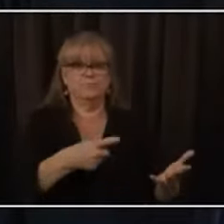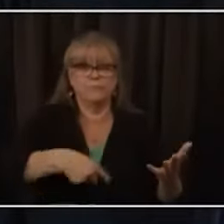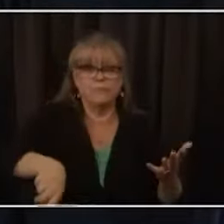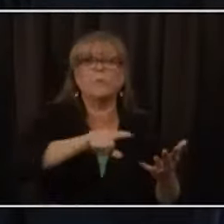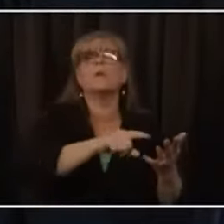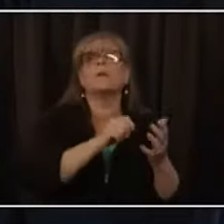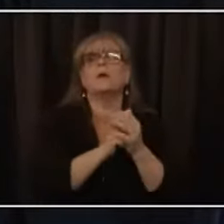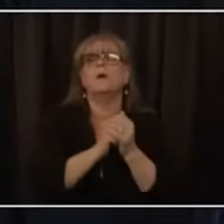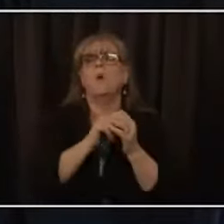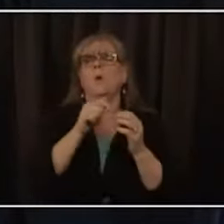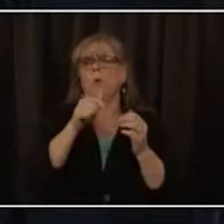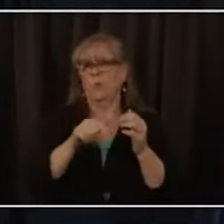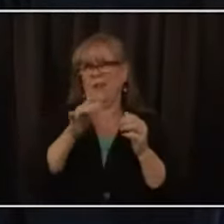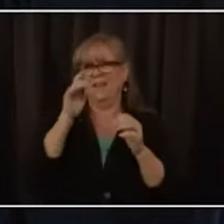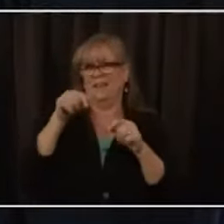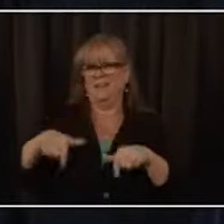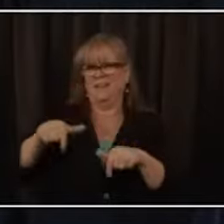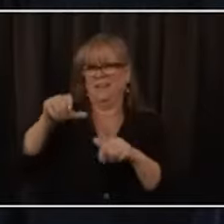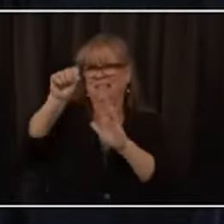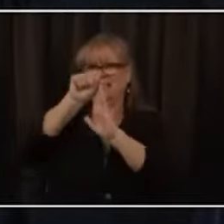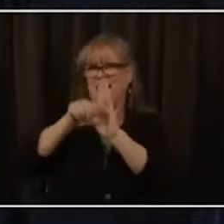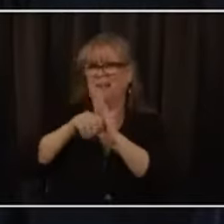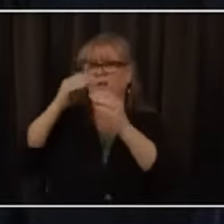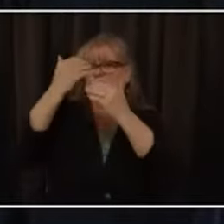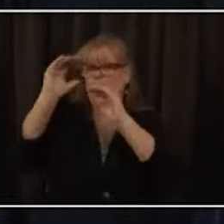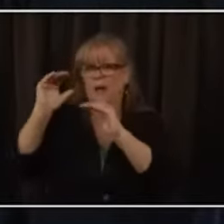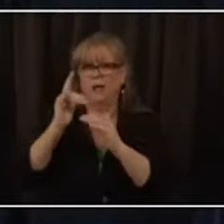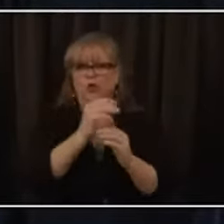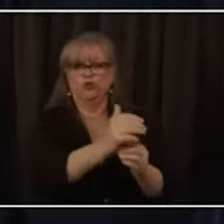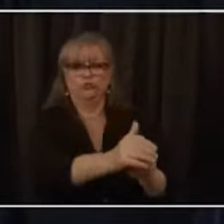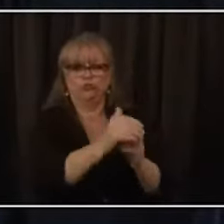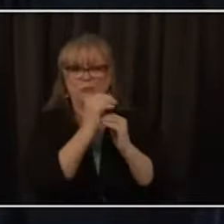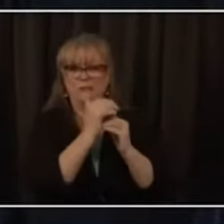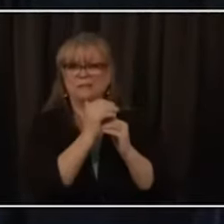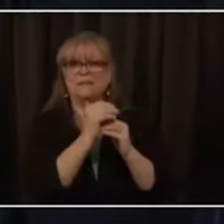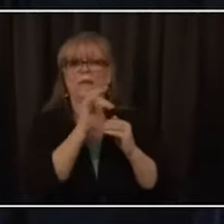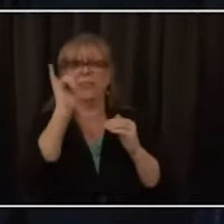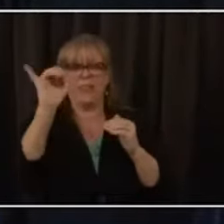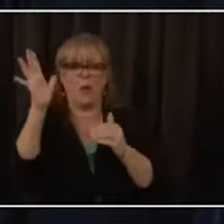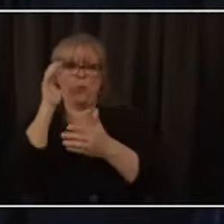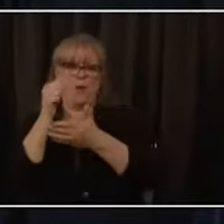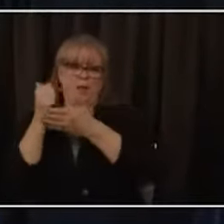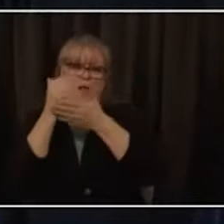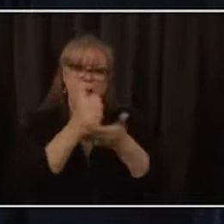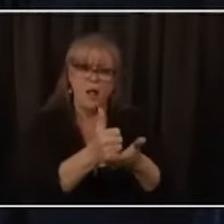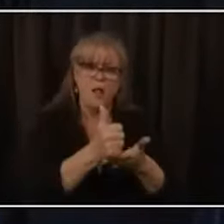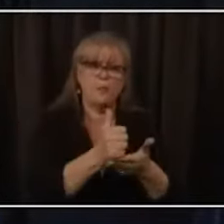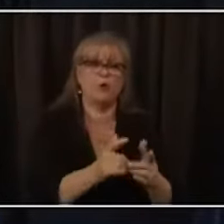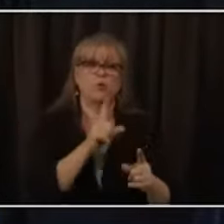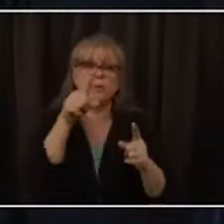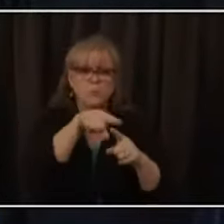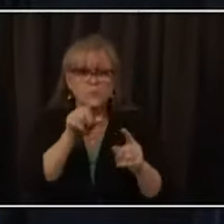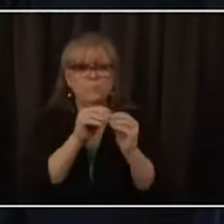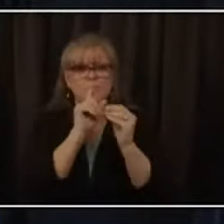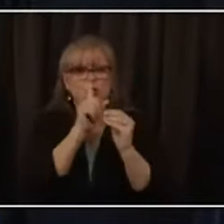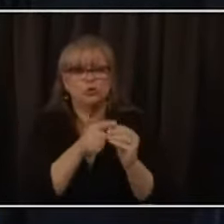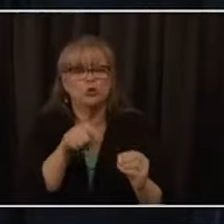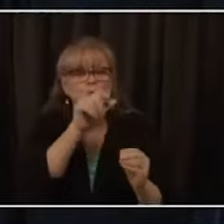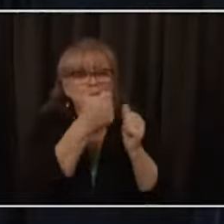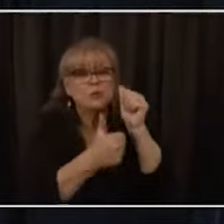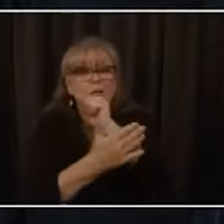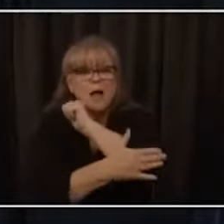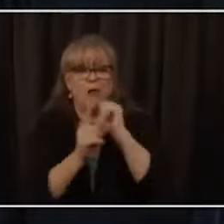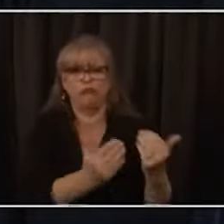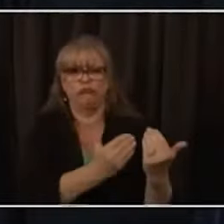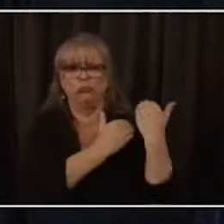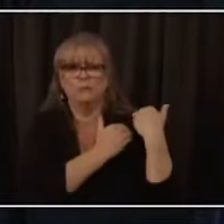restriction can successfully transition to greater responsibility at the local level, and yes, greater responsibility at the individual level as well,